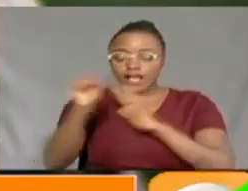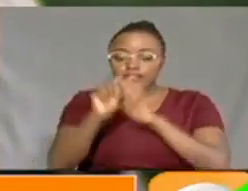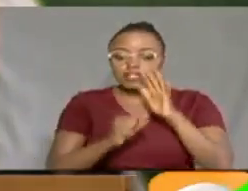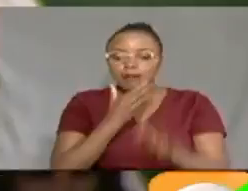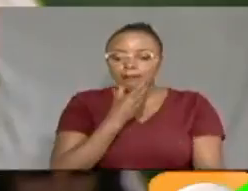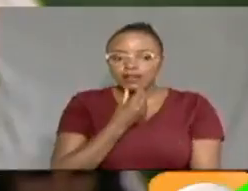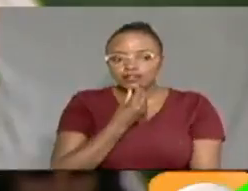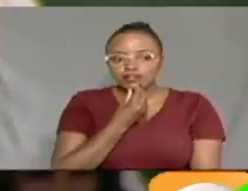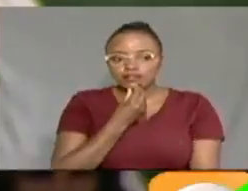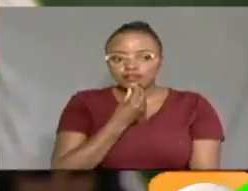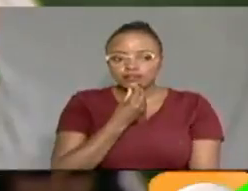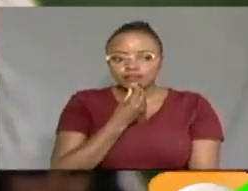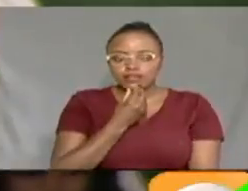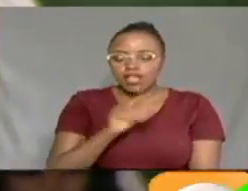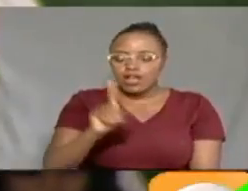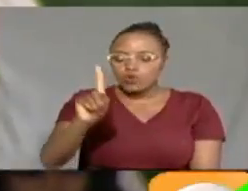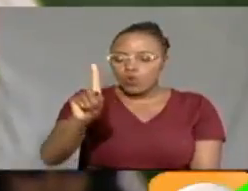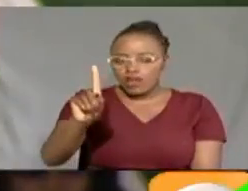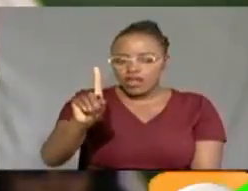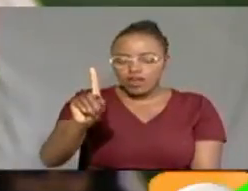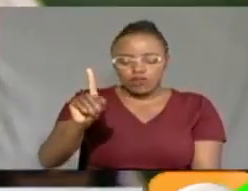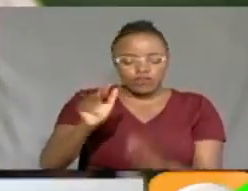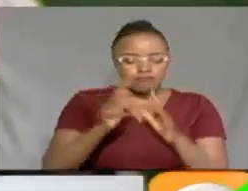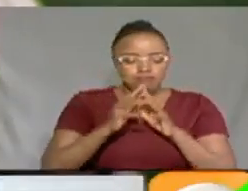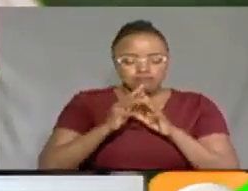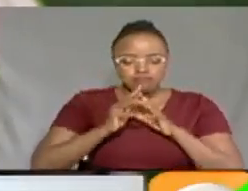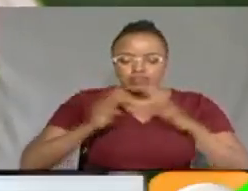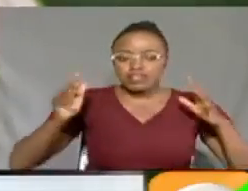and one of the biggest